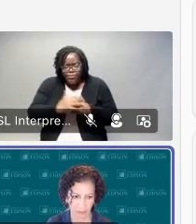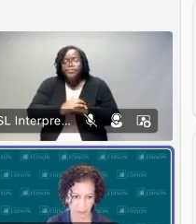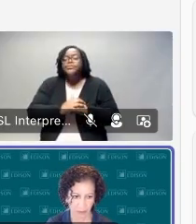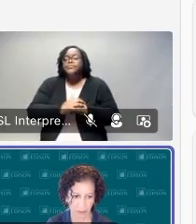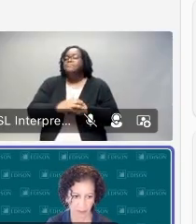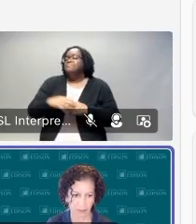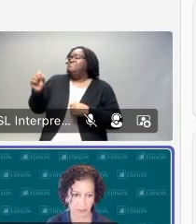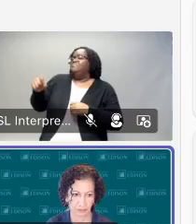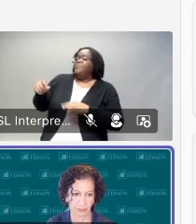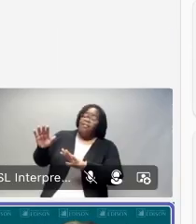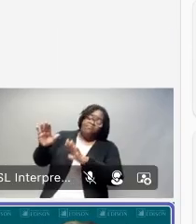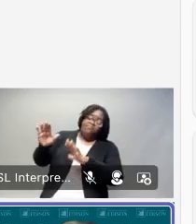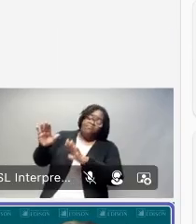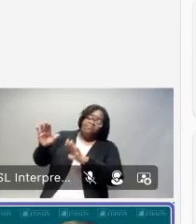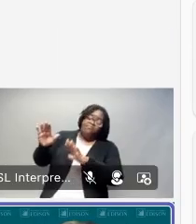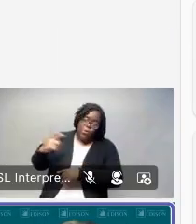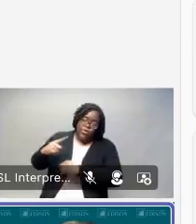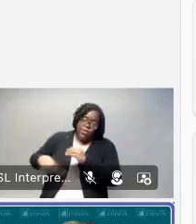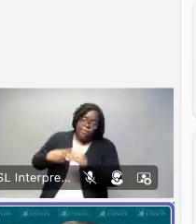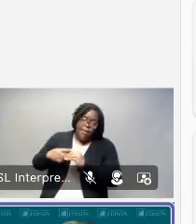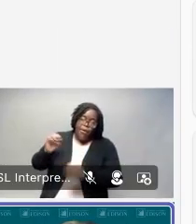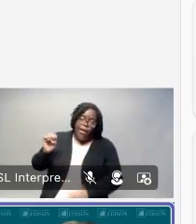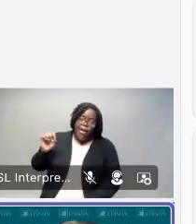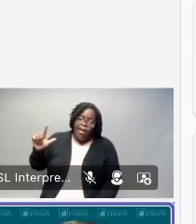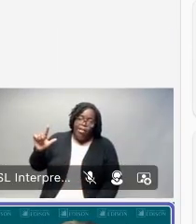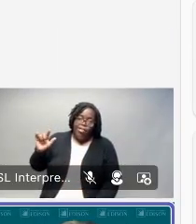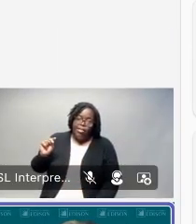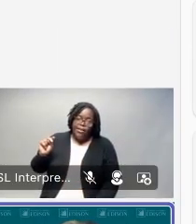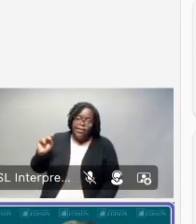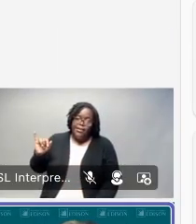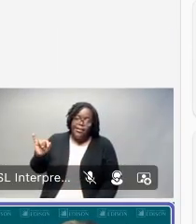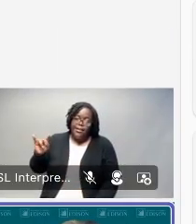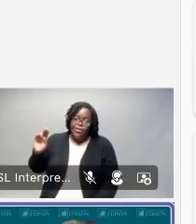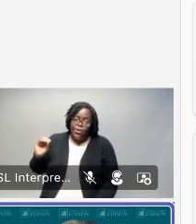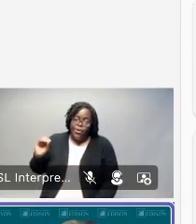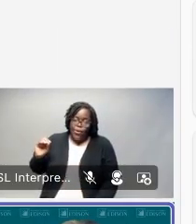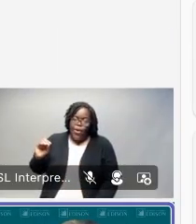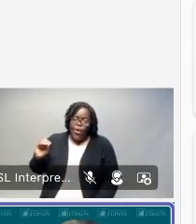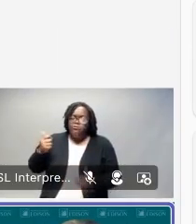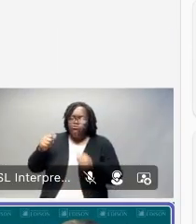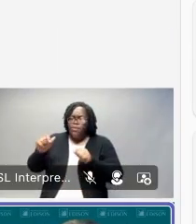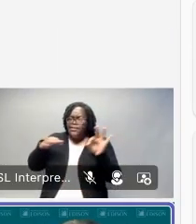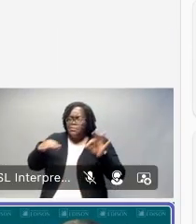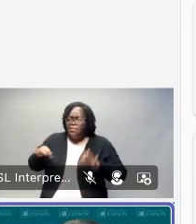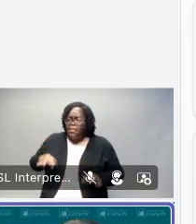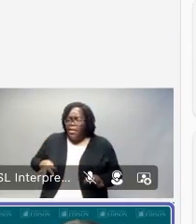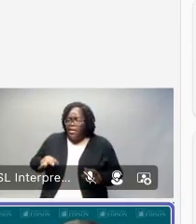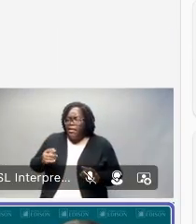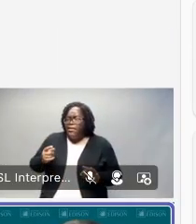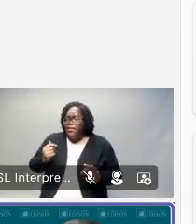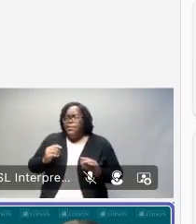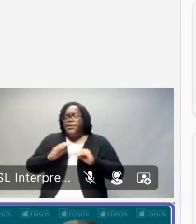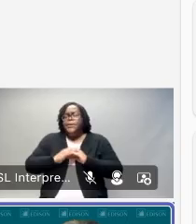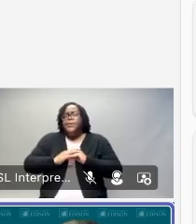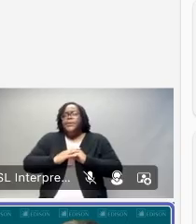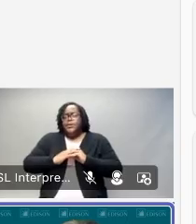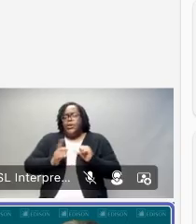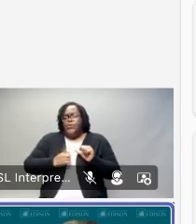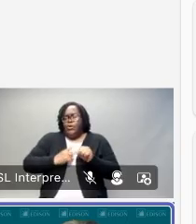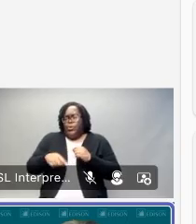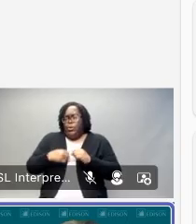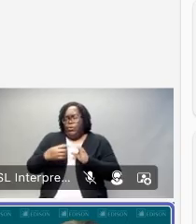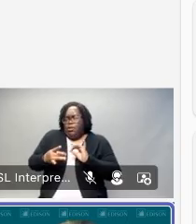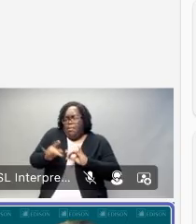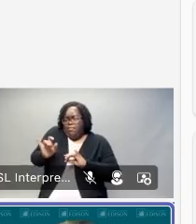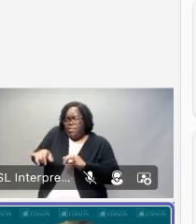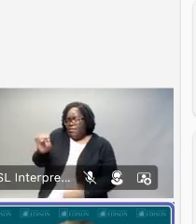Yes, great question about El Nino. So let me try to dive into this a little bit here. First of all, when we talk about El